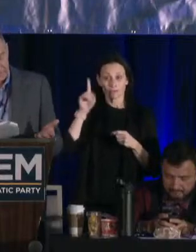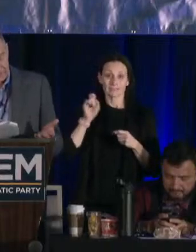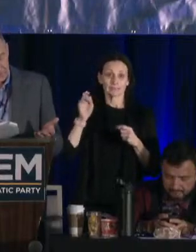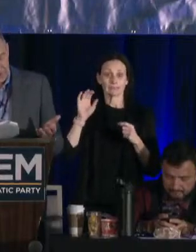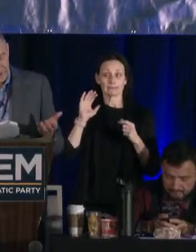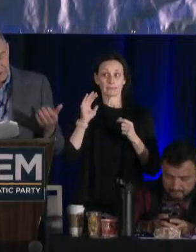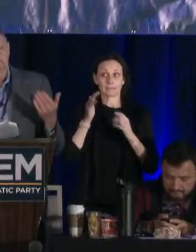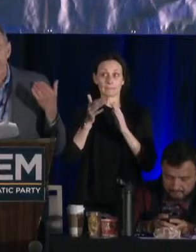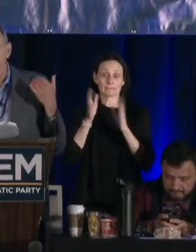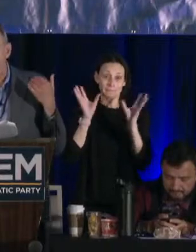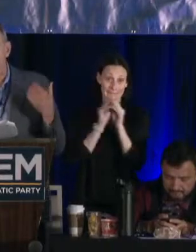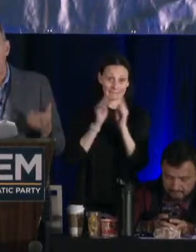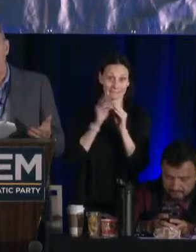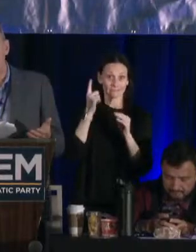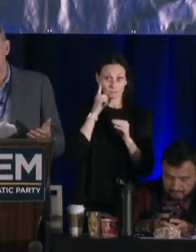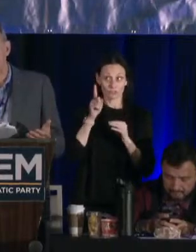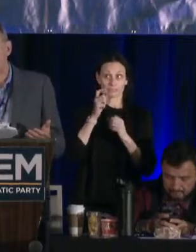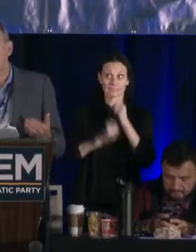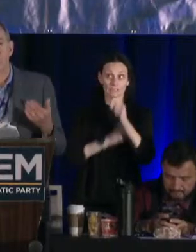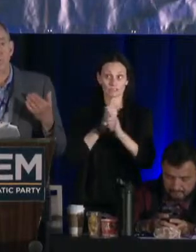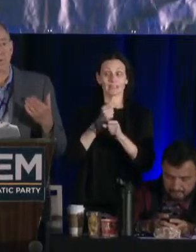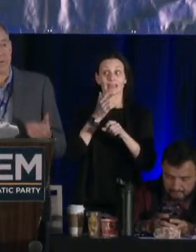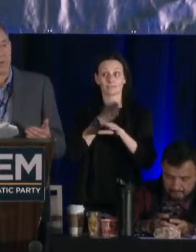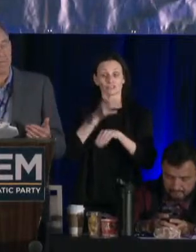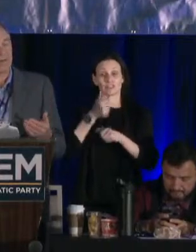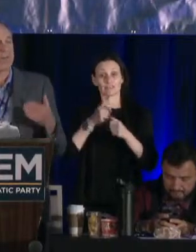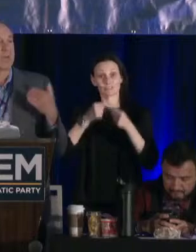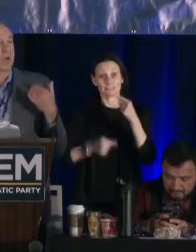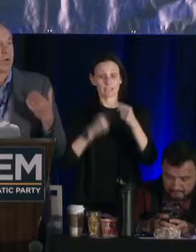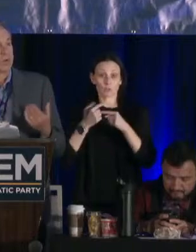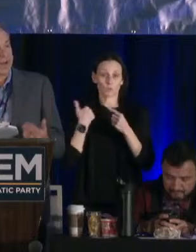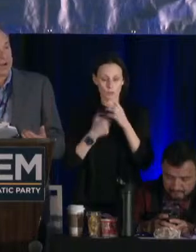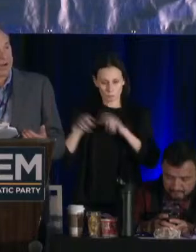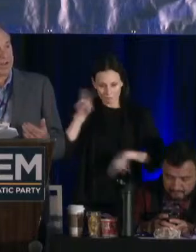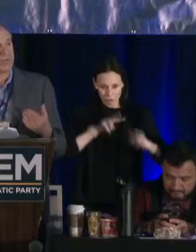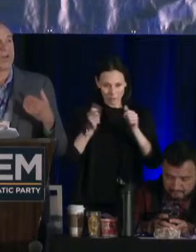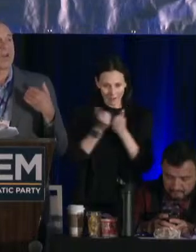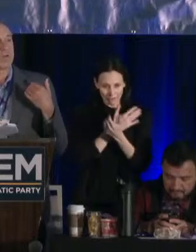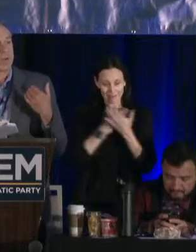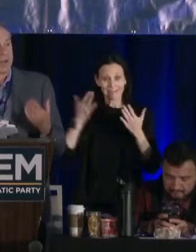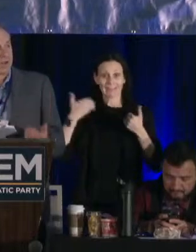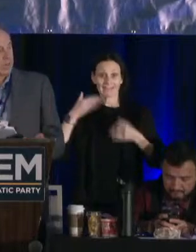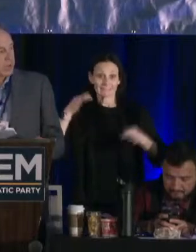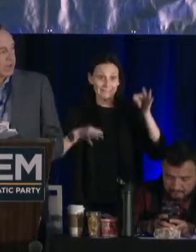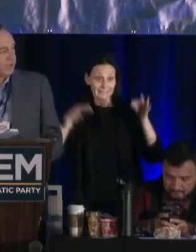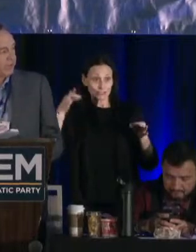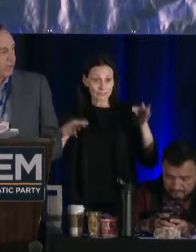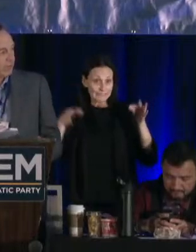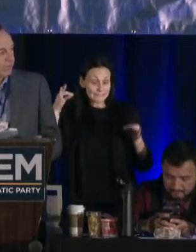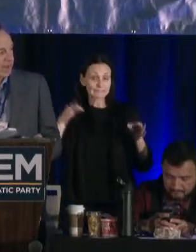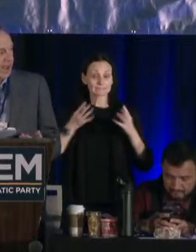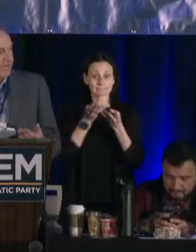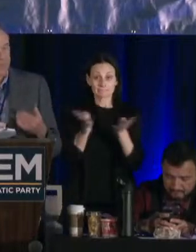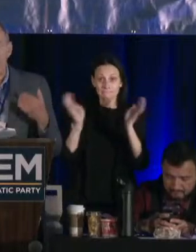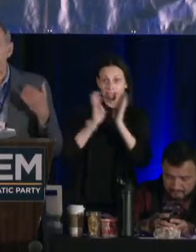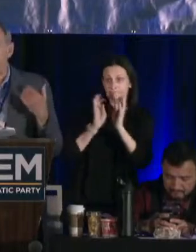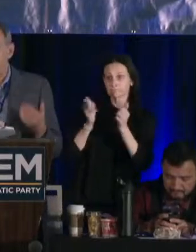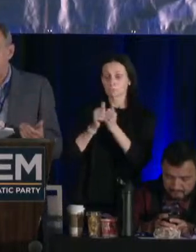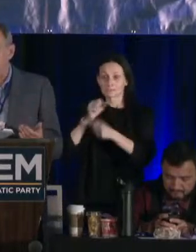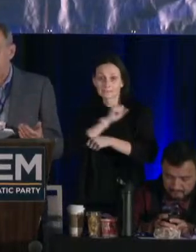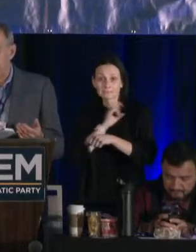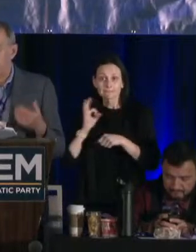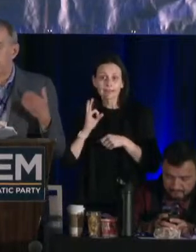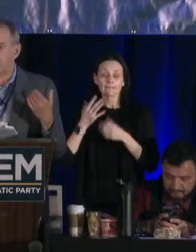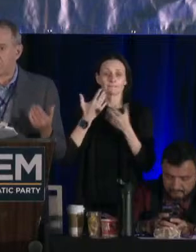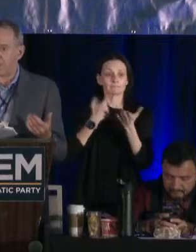are held every 2 years. After every cycle, we review everything, we hold hearings, we consult with staff, we consult